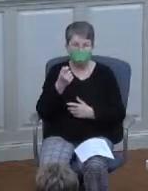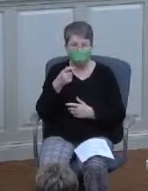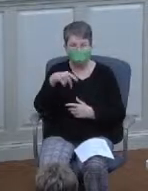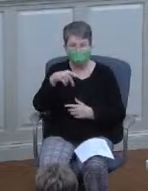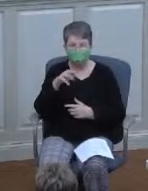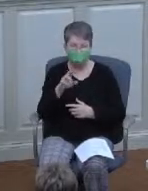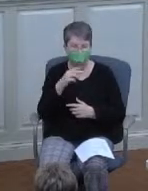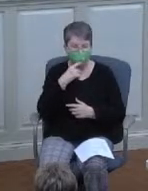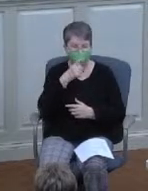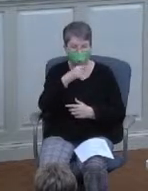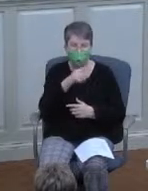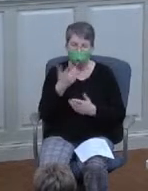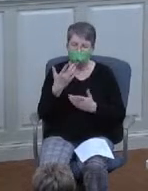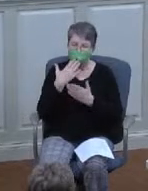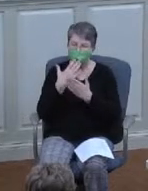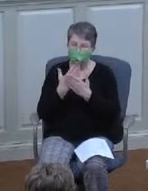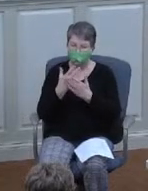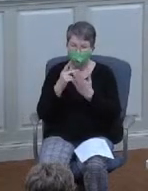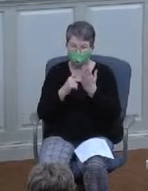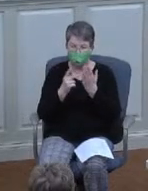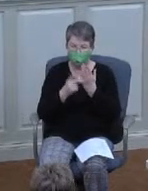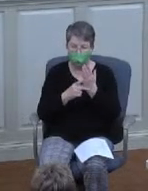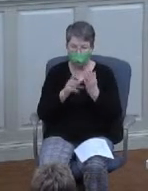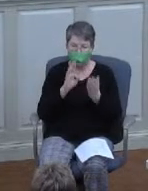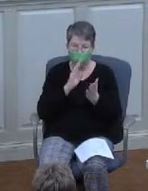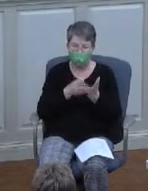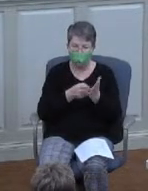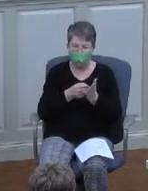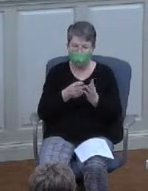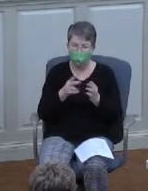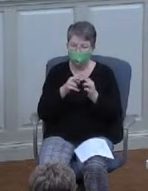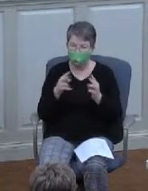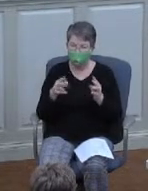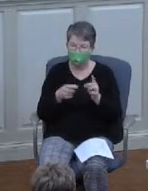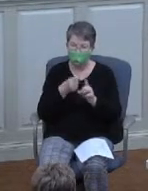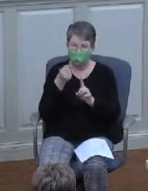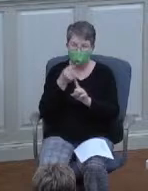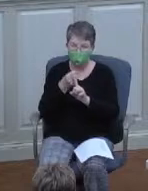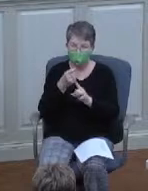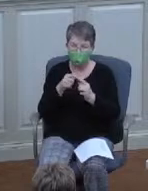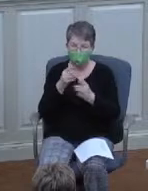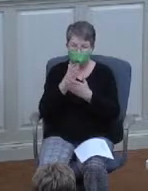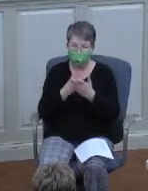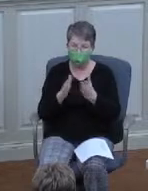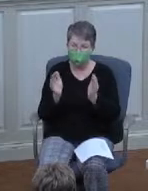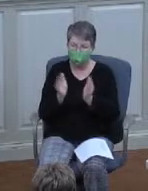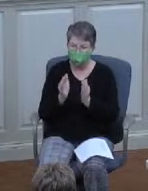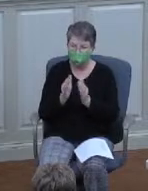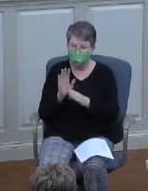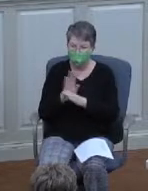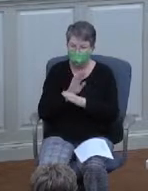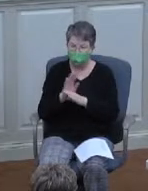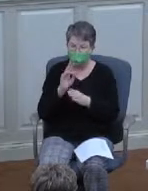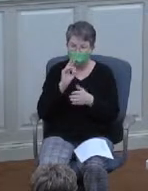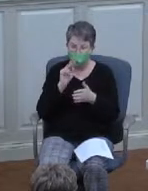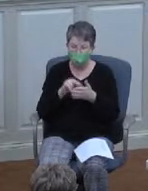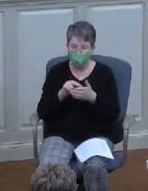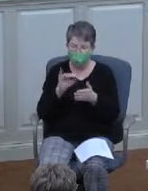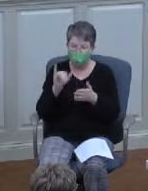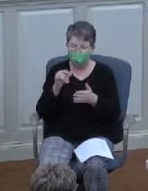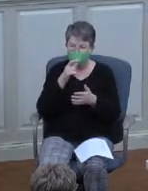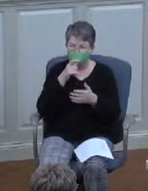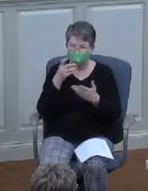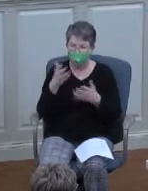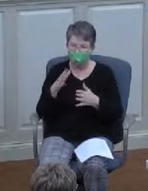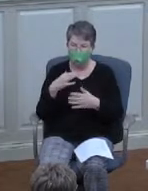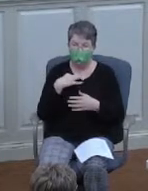No, and it's a great program, and to be Yes. honest, I think it's very impactful to some of the small businesses. Looking at those that have applied